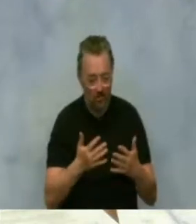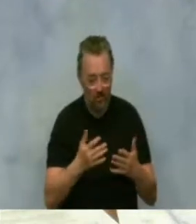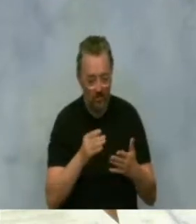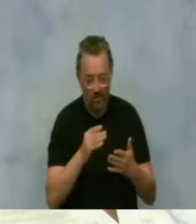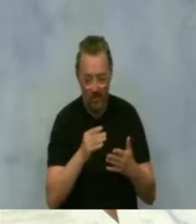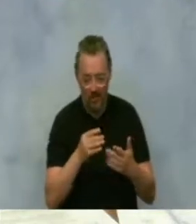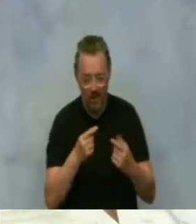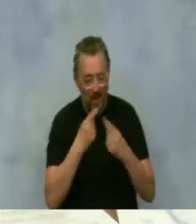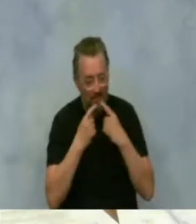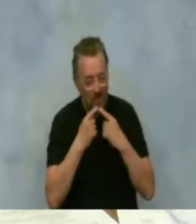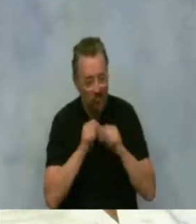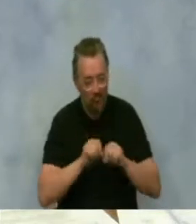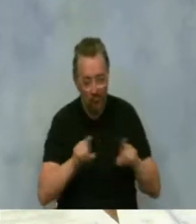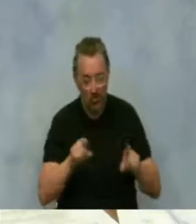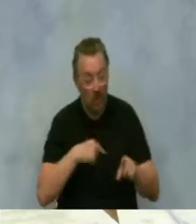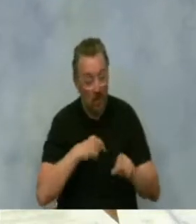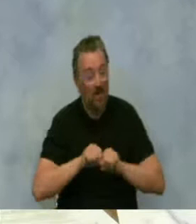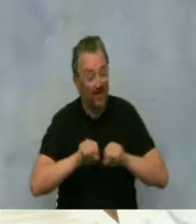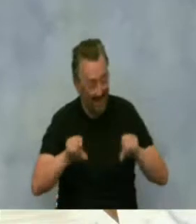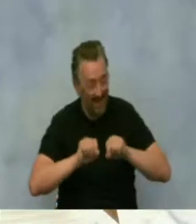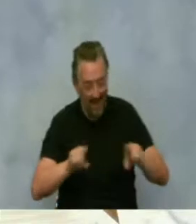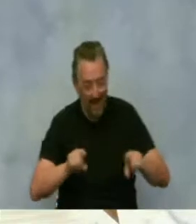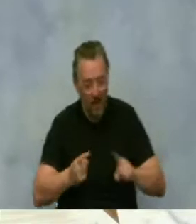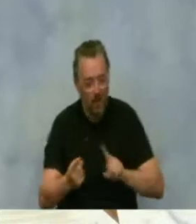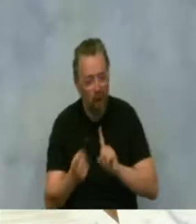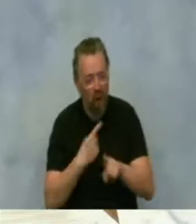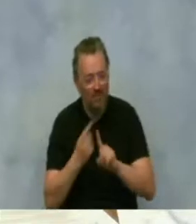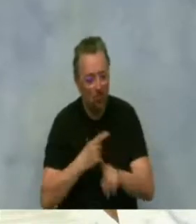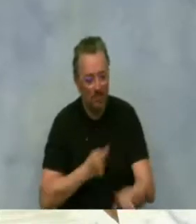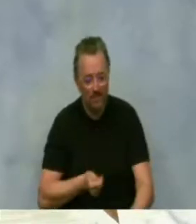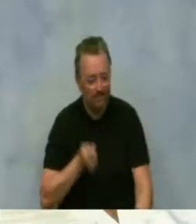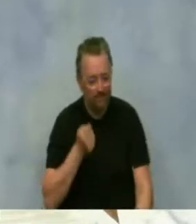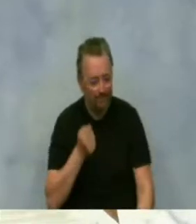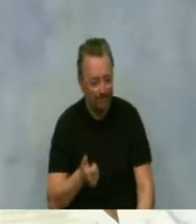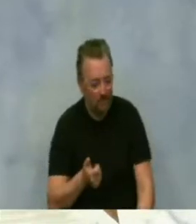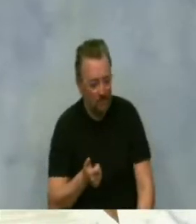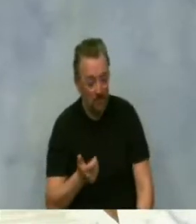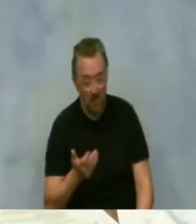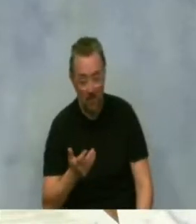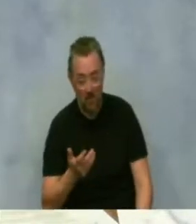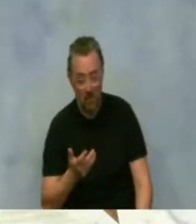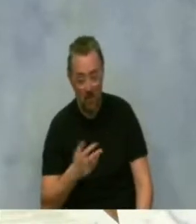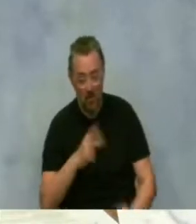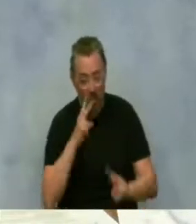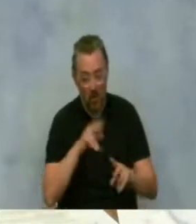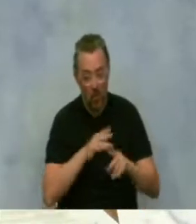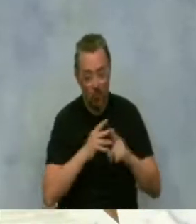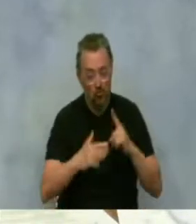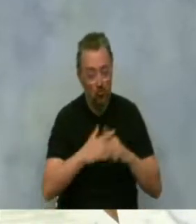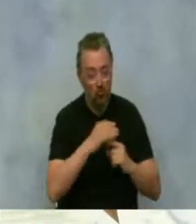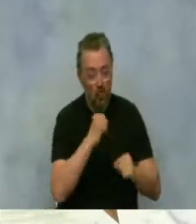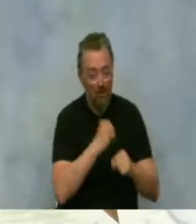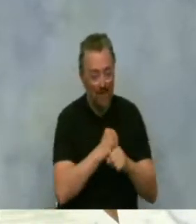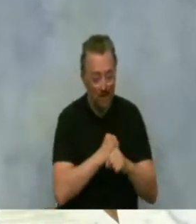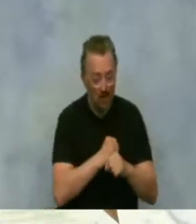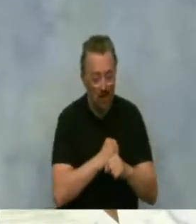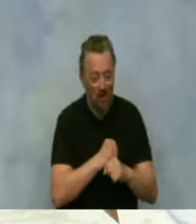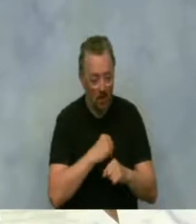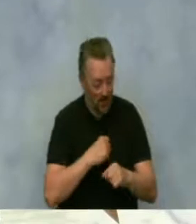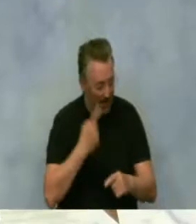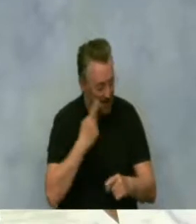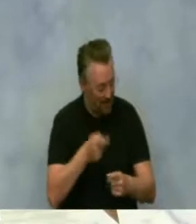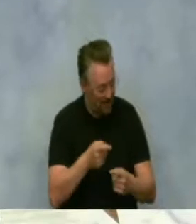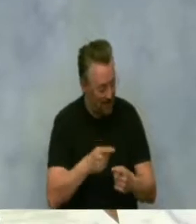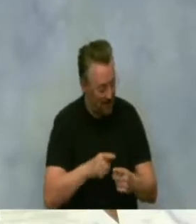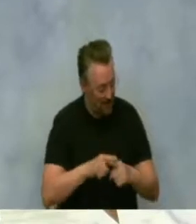to that. We never get much response. I don't think would be fair. I think looking at social media where we're making tentative steps, I think you see different